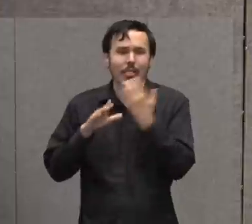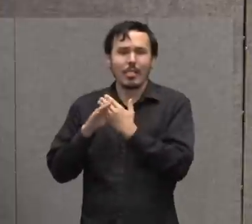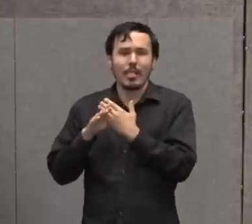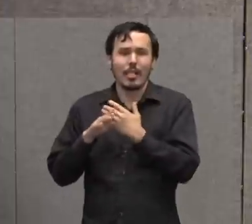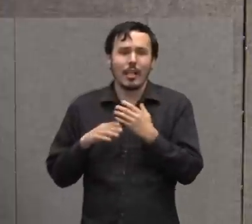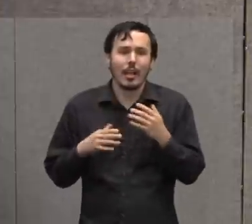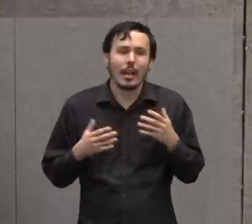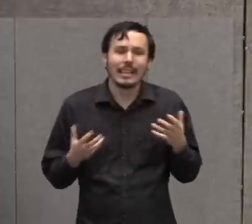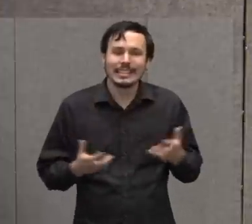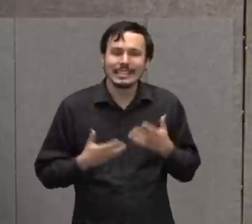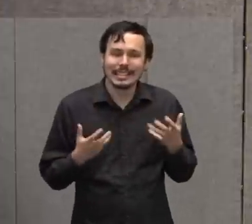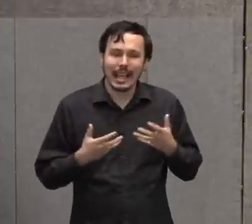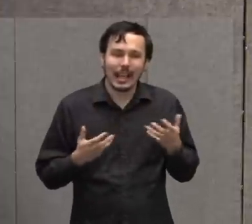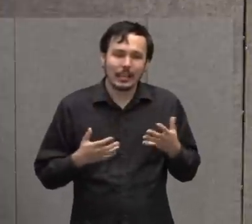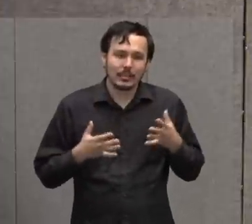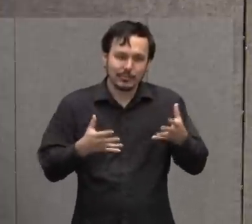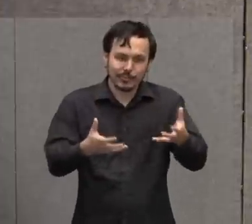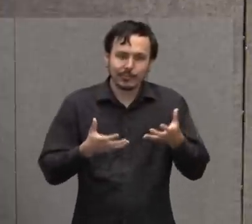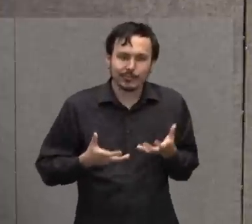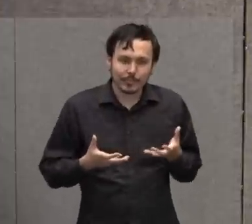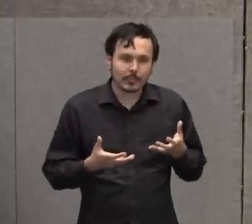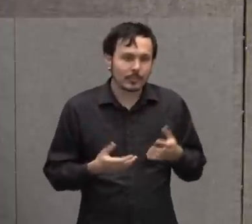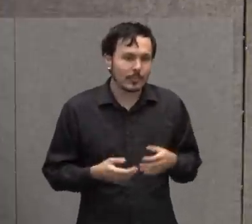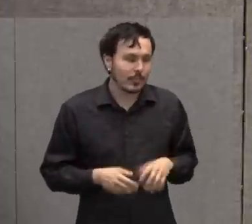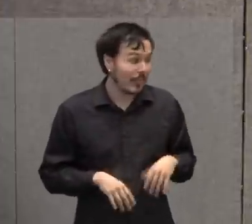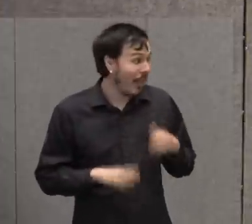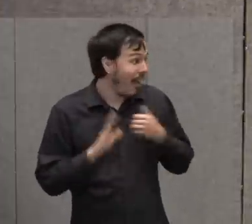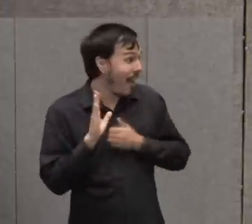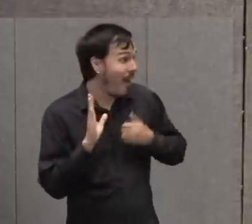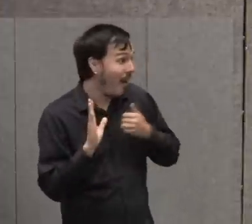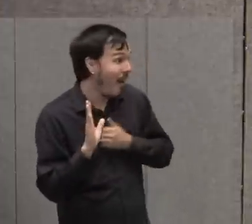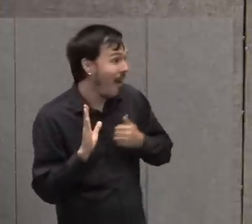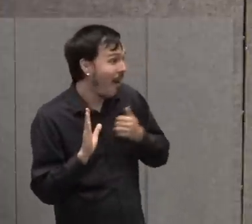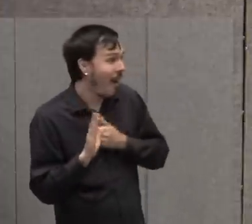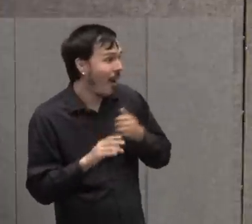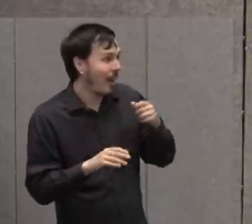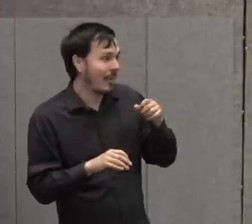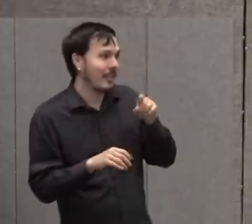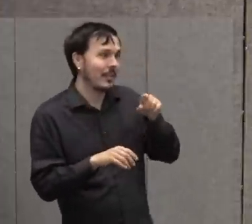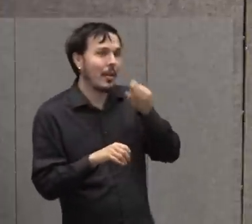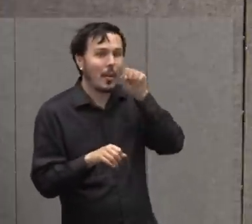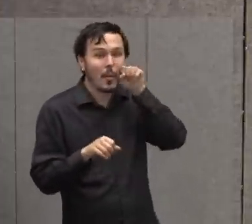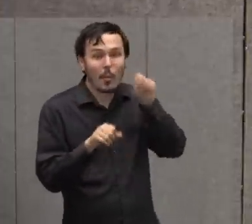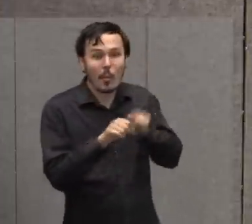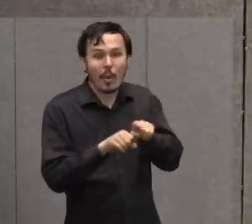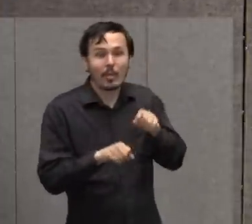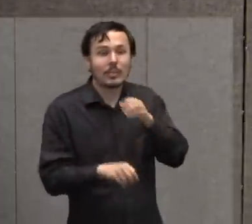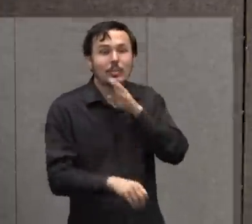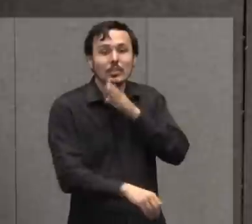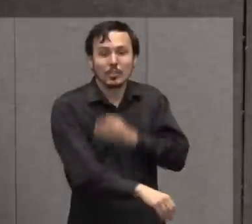salad slid into her lap. "Sorry," said one of Mrs. Comfort's brother's daughter's twin sons.